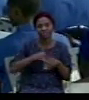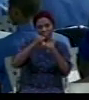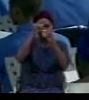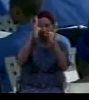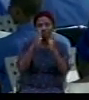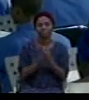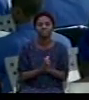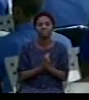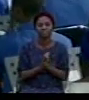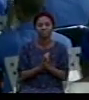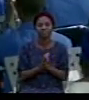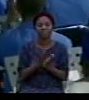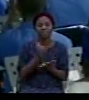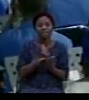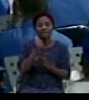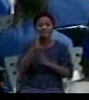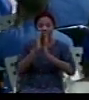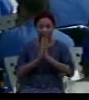Amen.